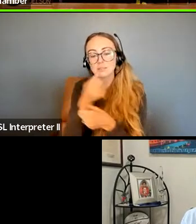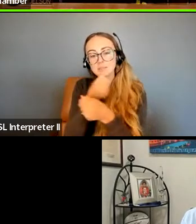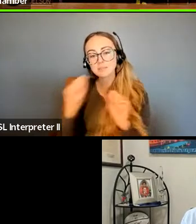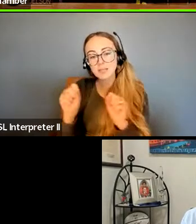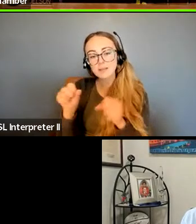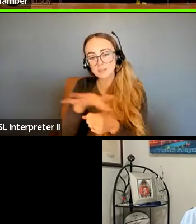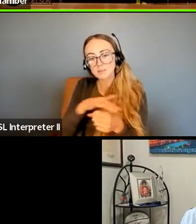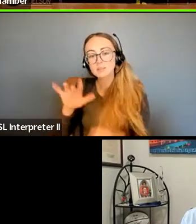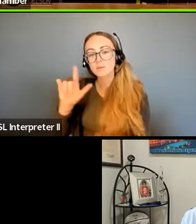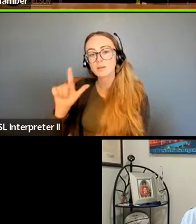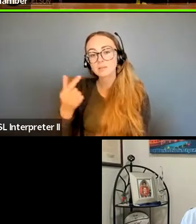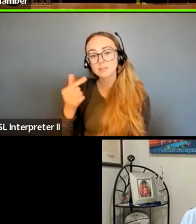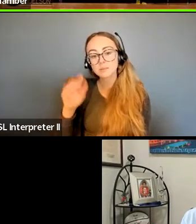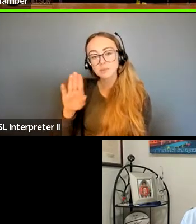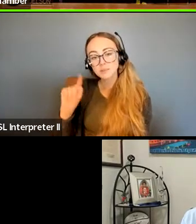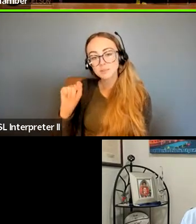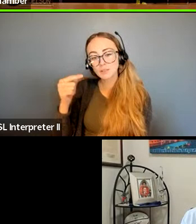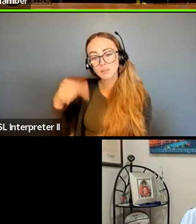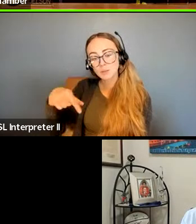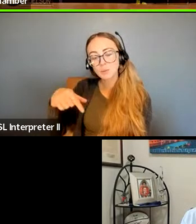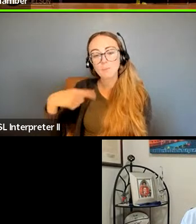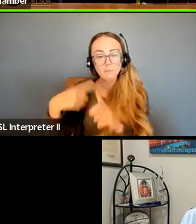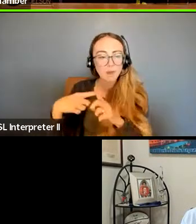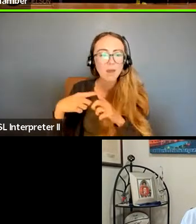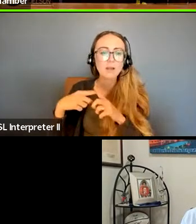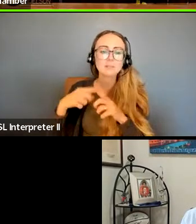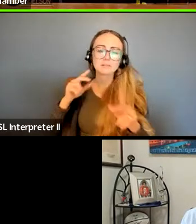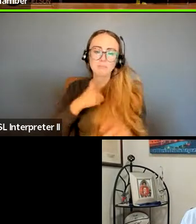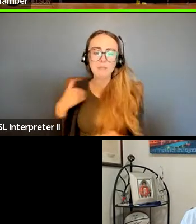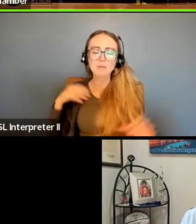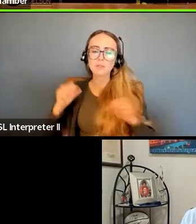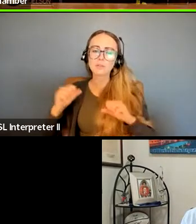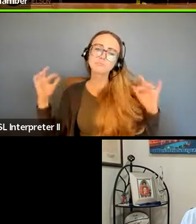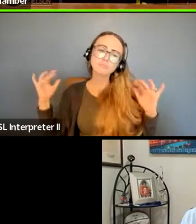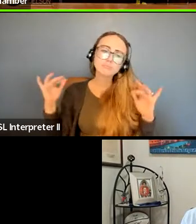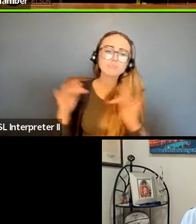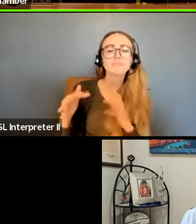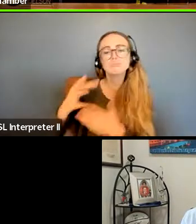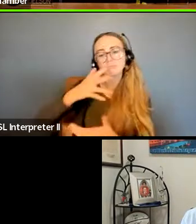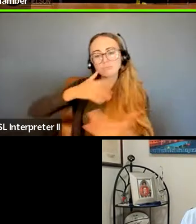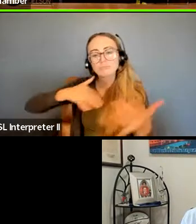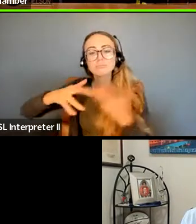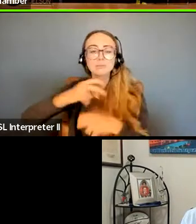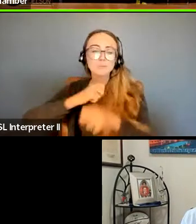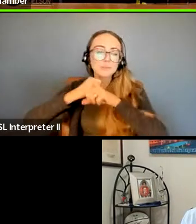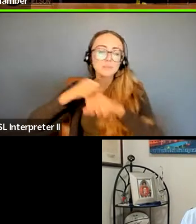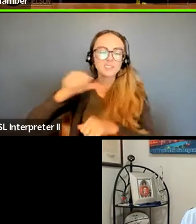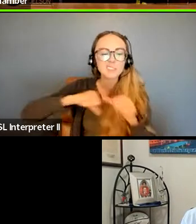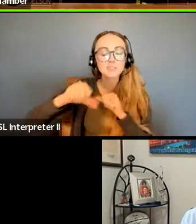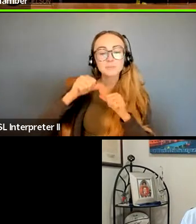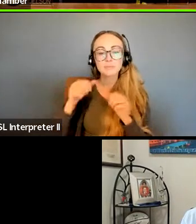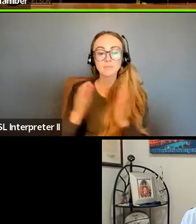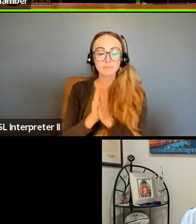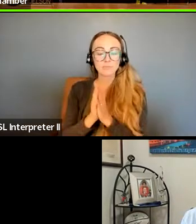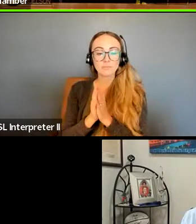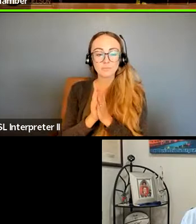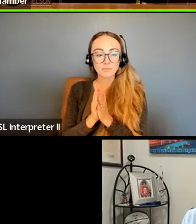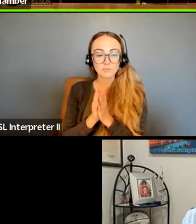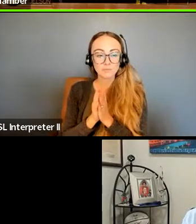LGBTQ plus community members could gather, socialize, and protect one another. The houses of modern ballroom